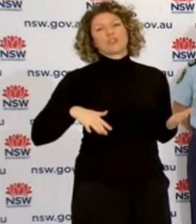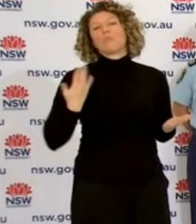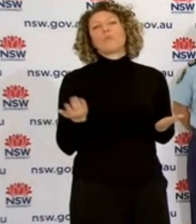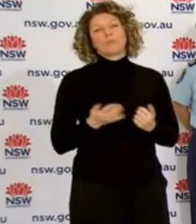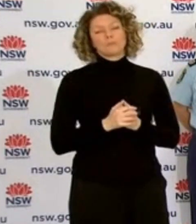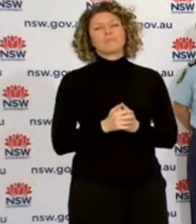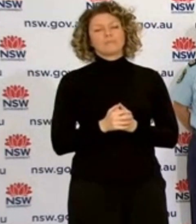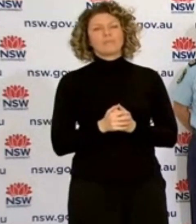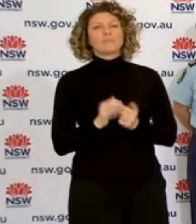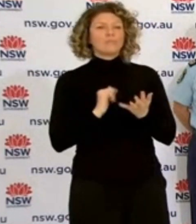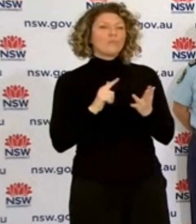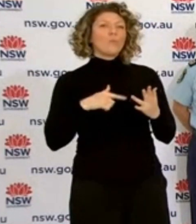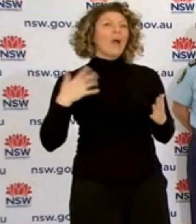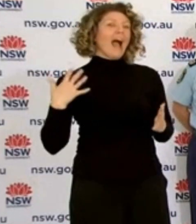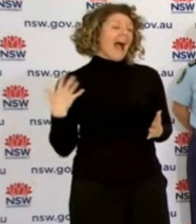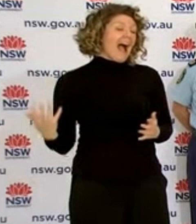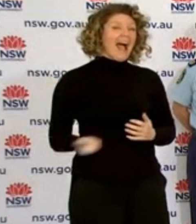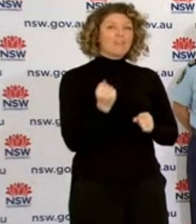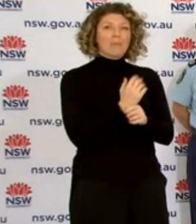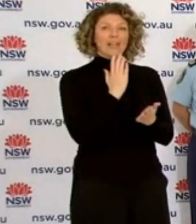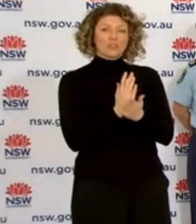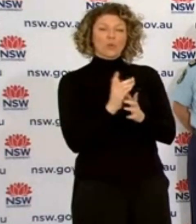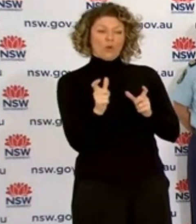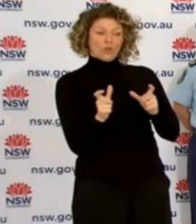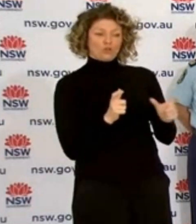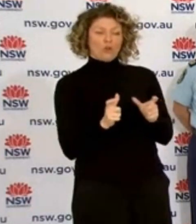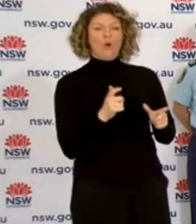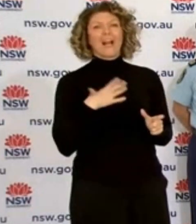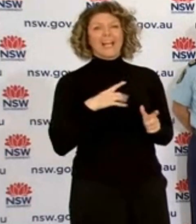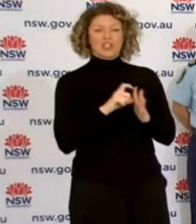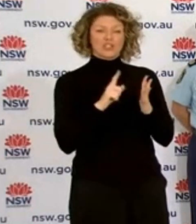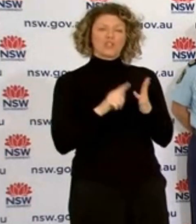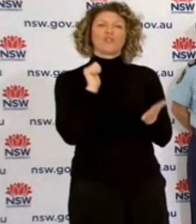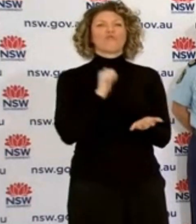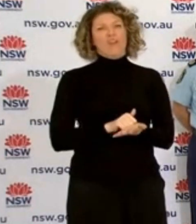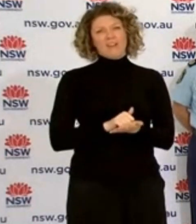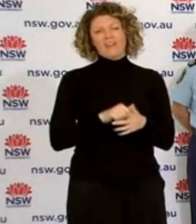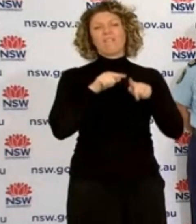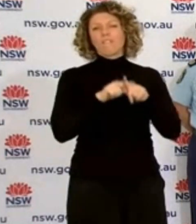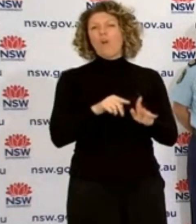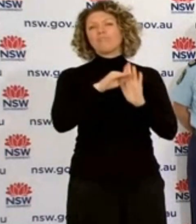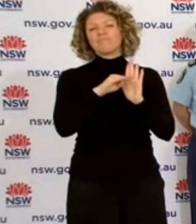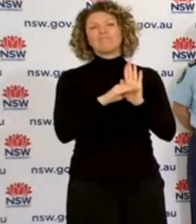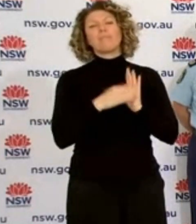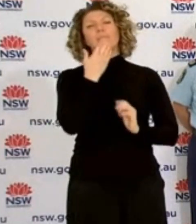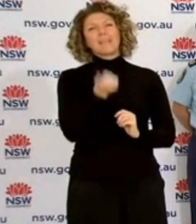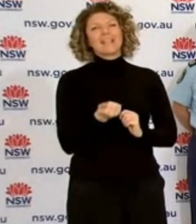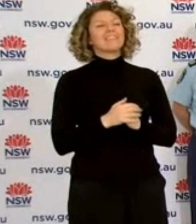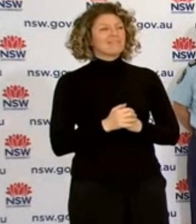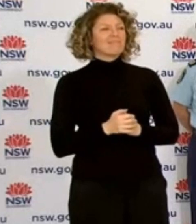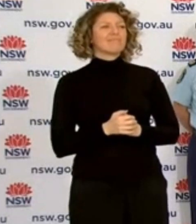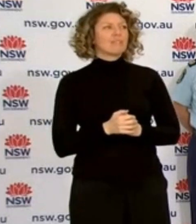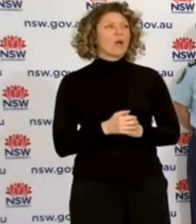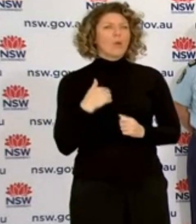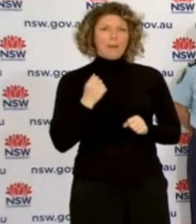cases. So in order for us to reduce our cases, we need people to do the right thing all of the time. And we also need to make sure that we take every measure